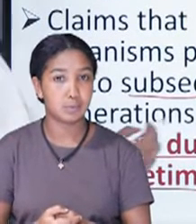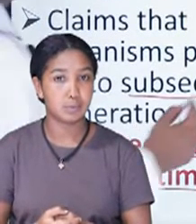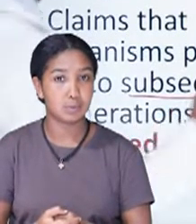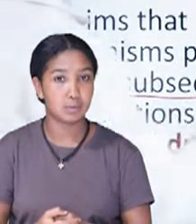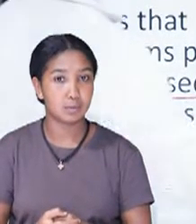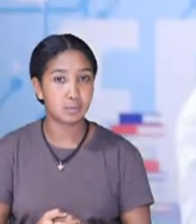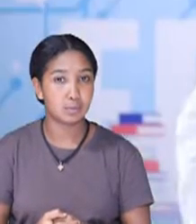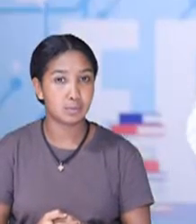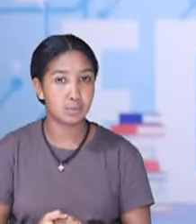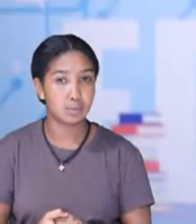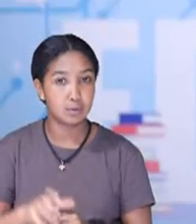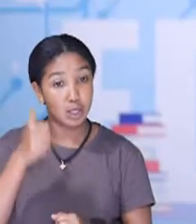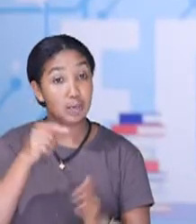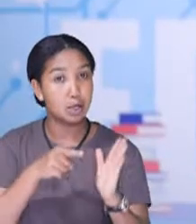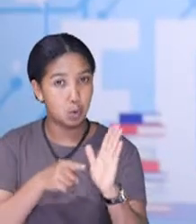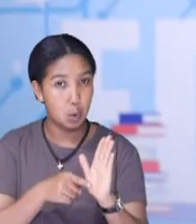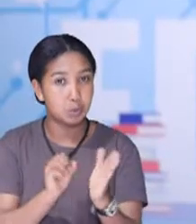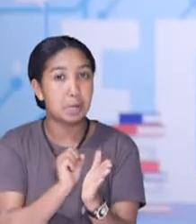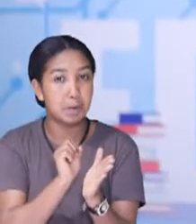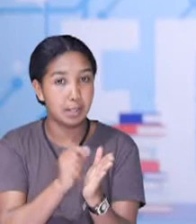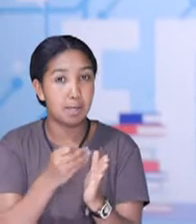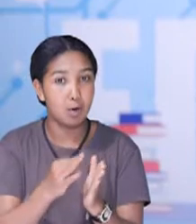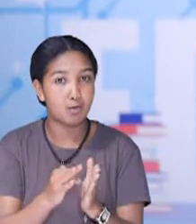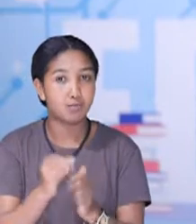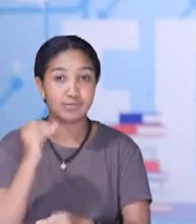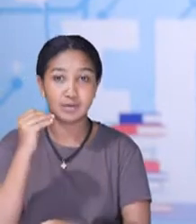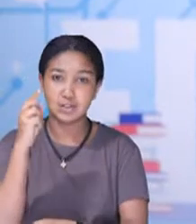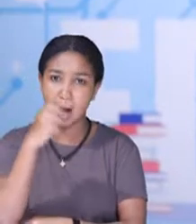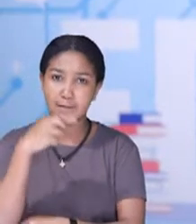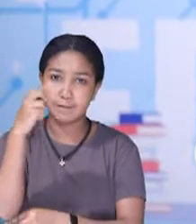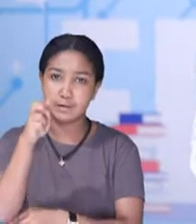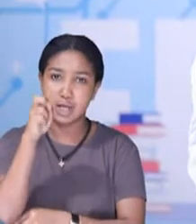He may show some example on giraffes.